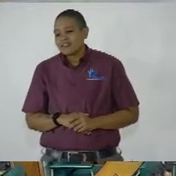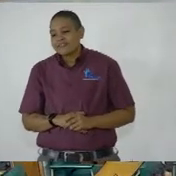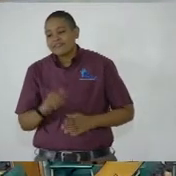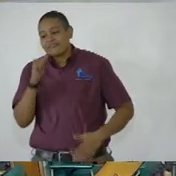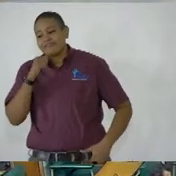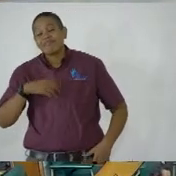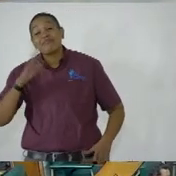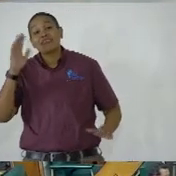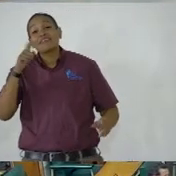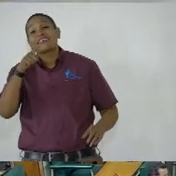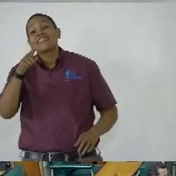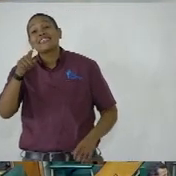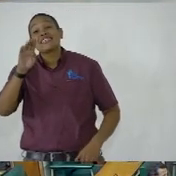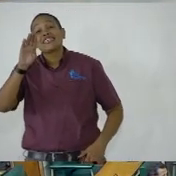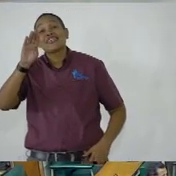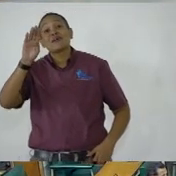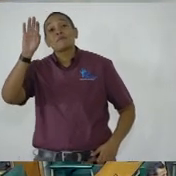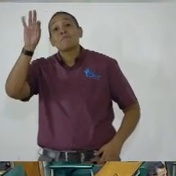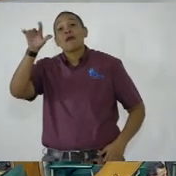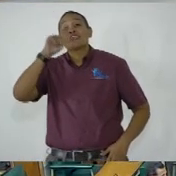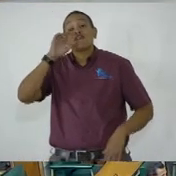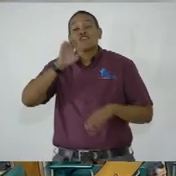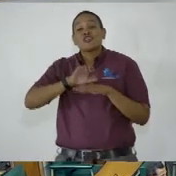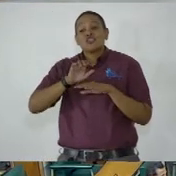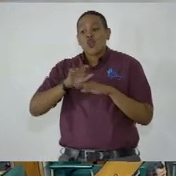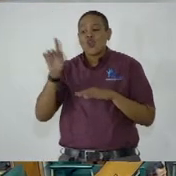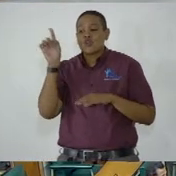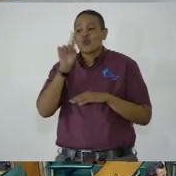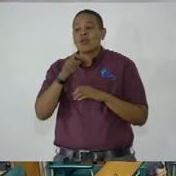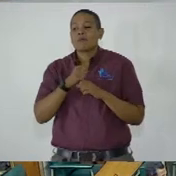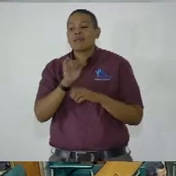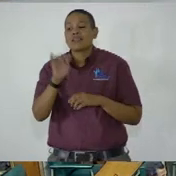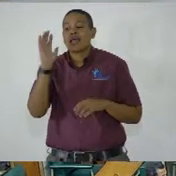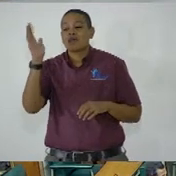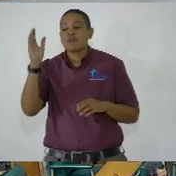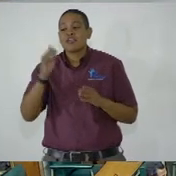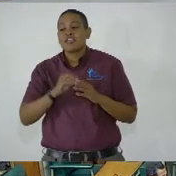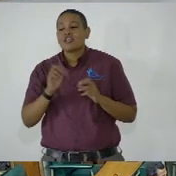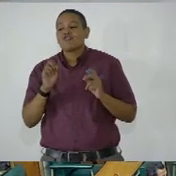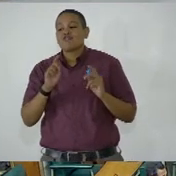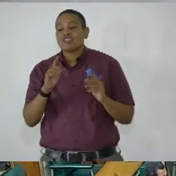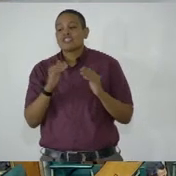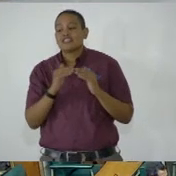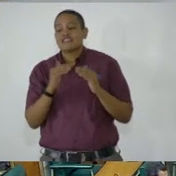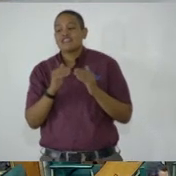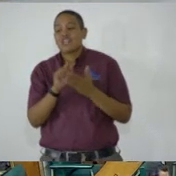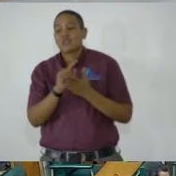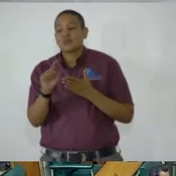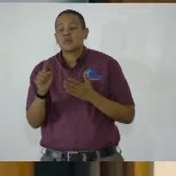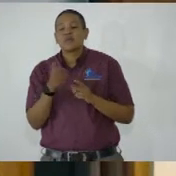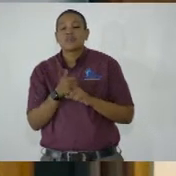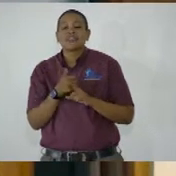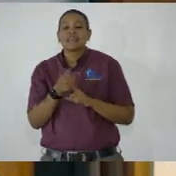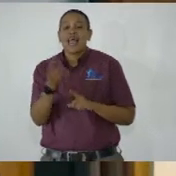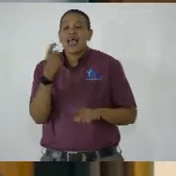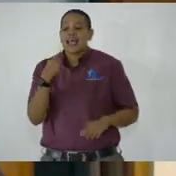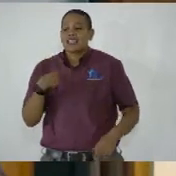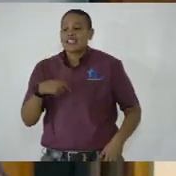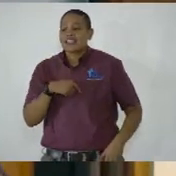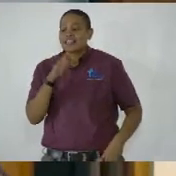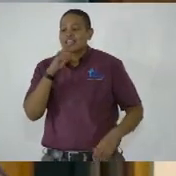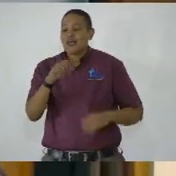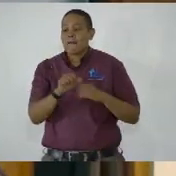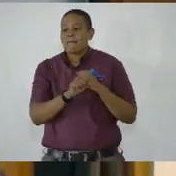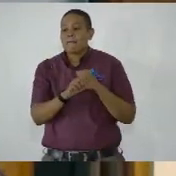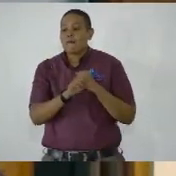Madam Speaker, this is the bishop of a church who came and made that presentation in Restorative Justice Week. And he has asked us if you can promote